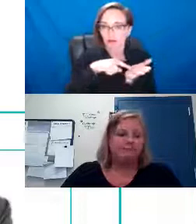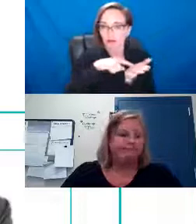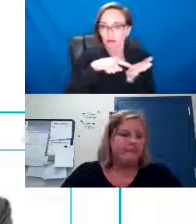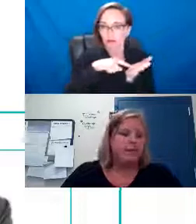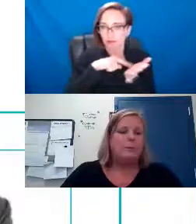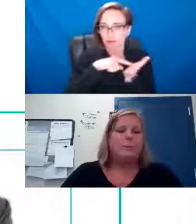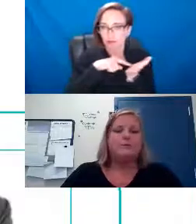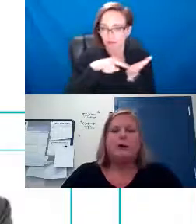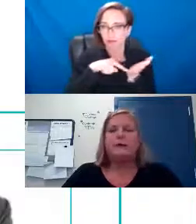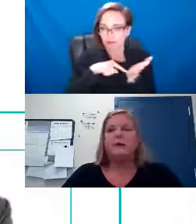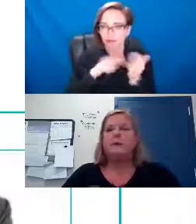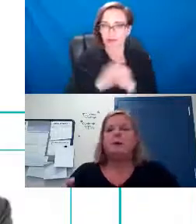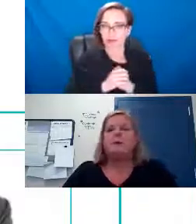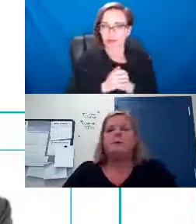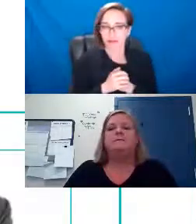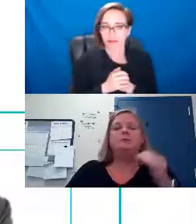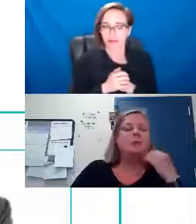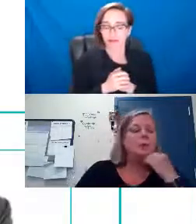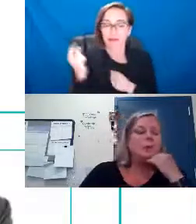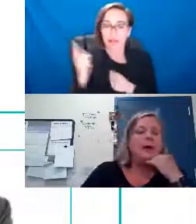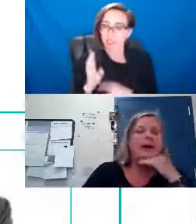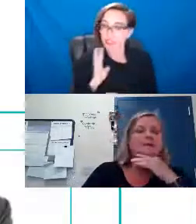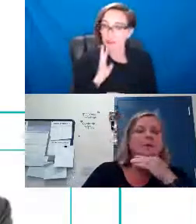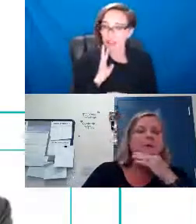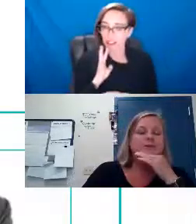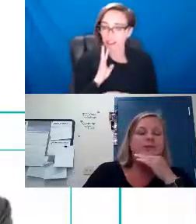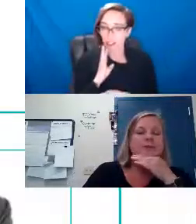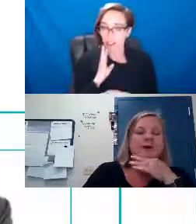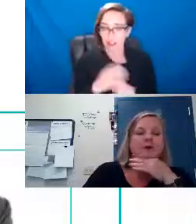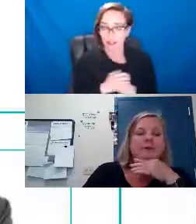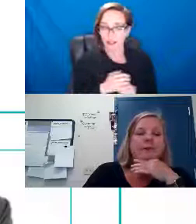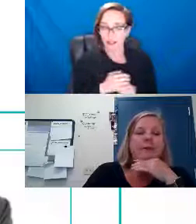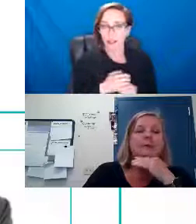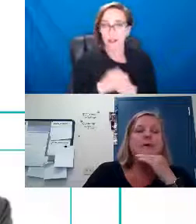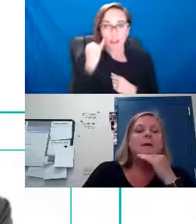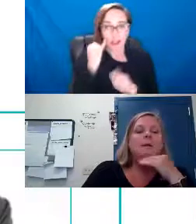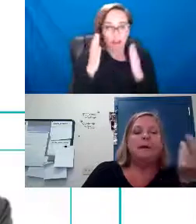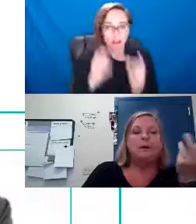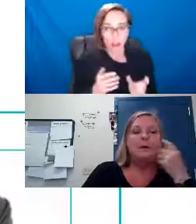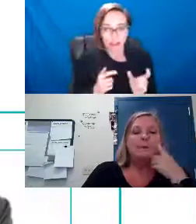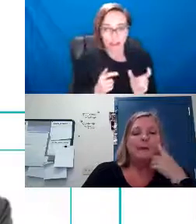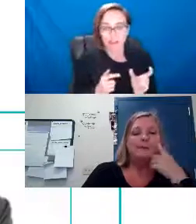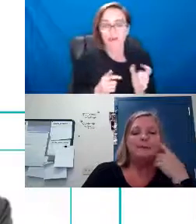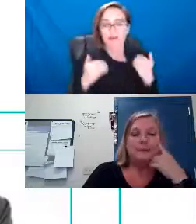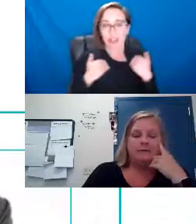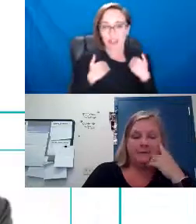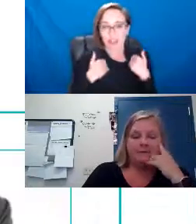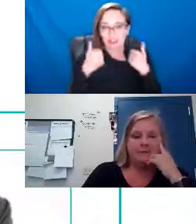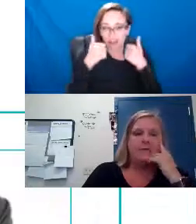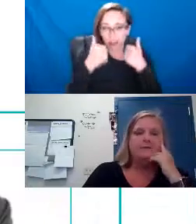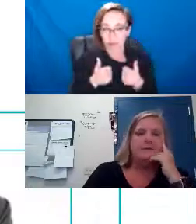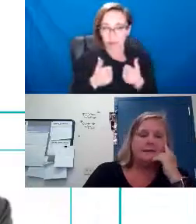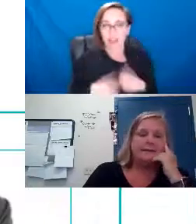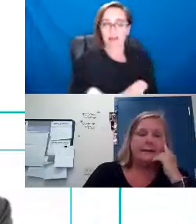Speech. When we're talking about an individual who has low vision and is hard of hearing, they are going to be able to speak